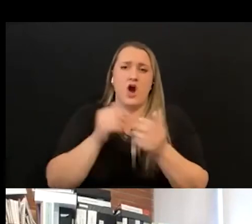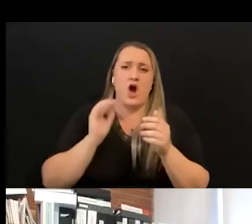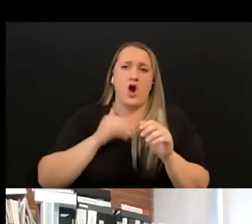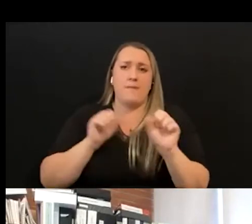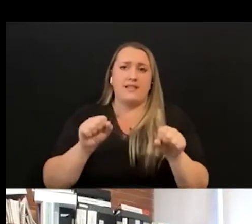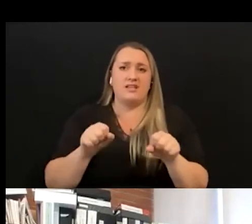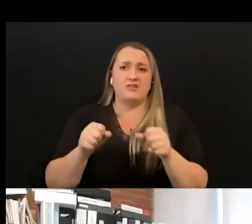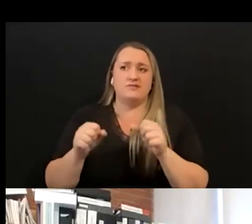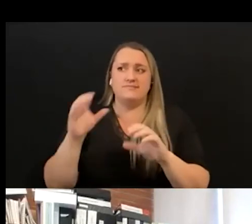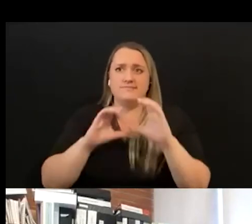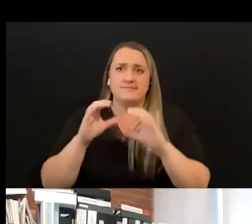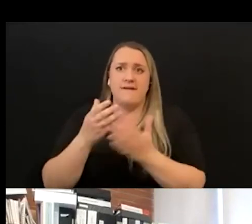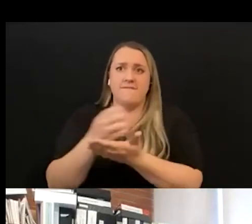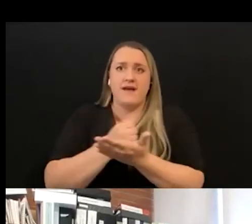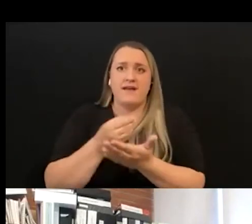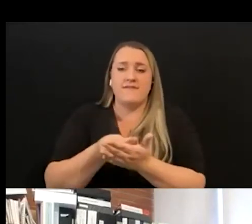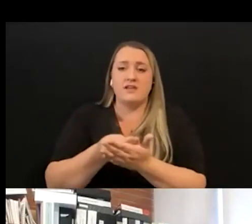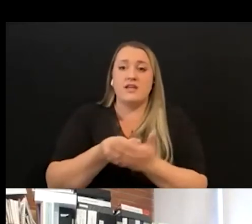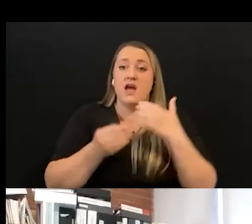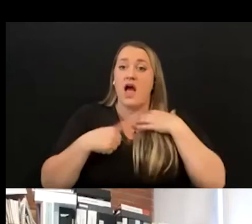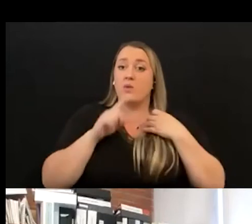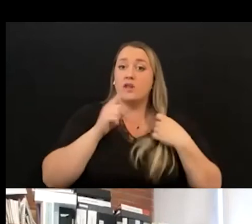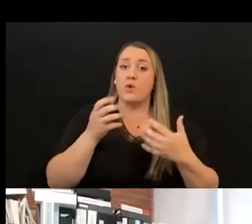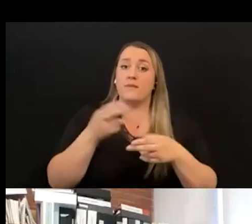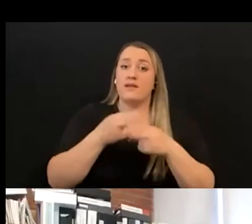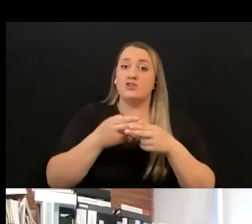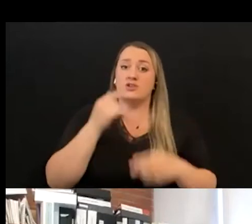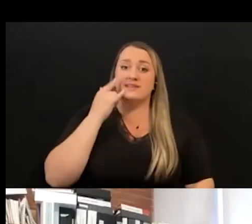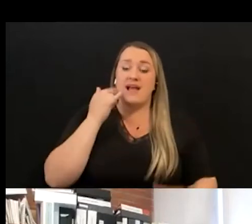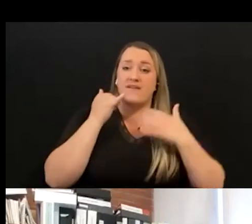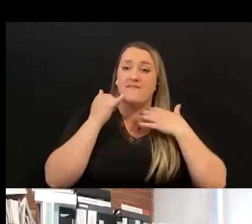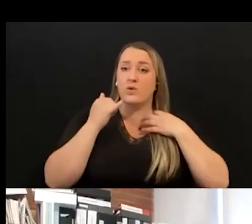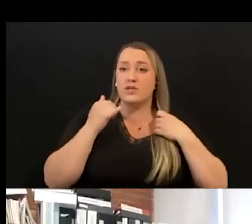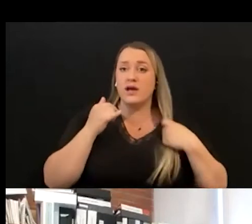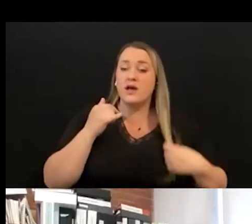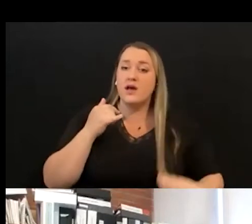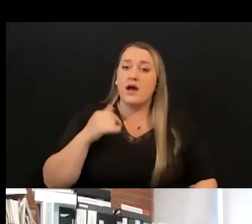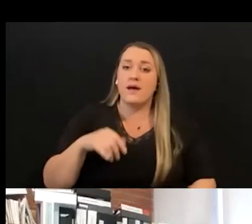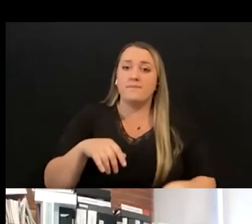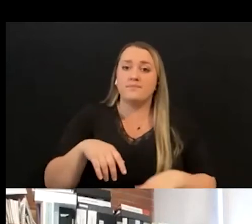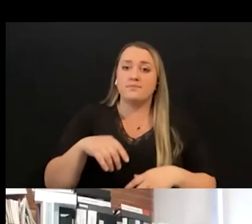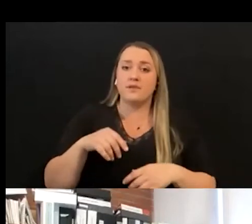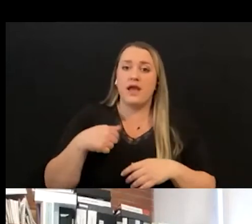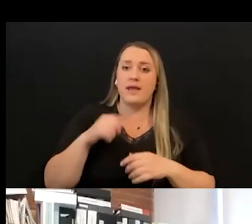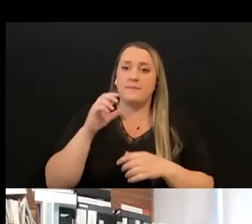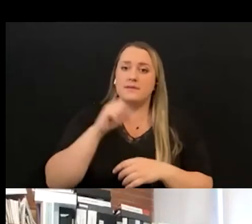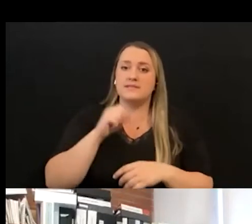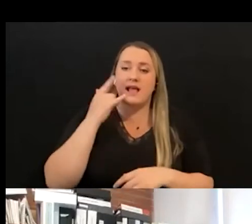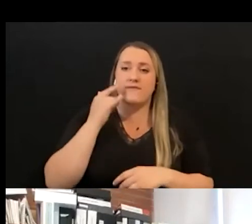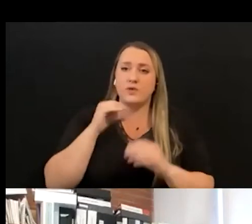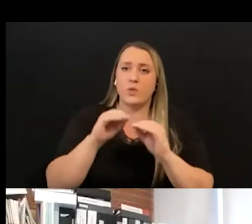Humanities was a supporter of this initiative, and we're very grateful for their support. We